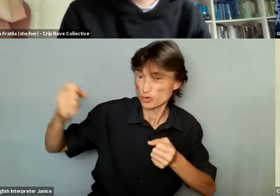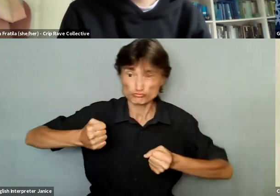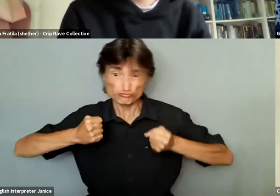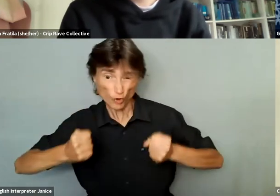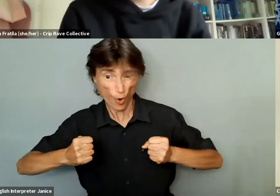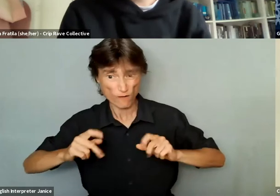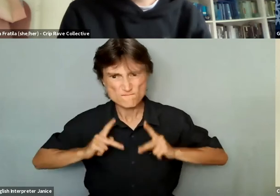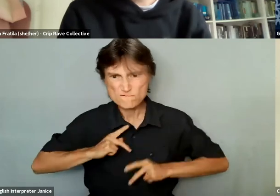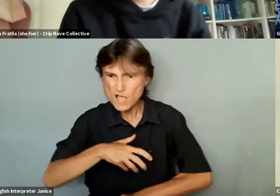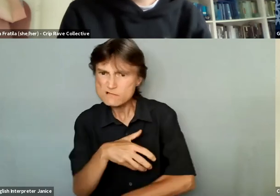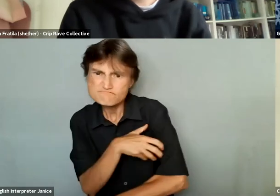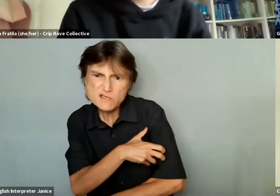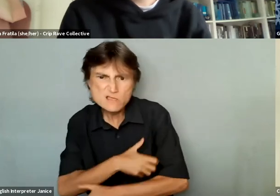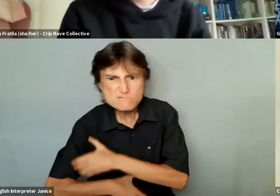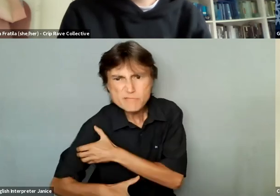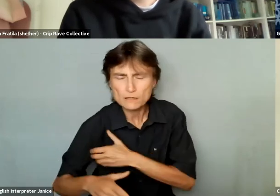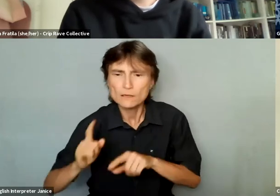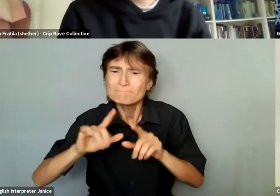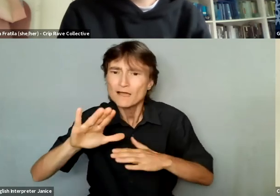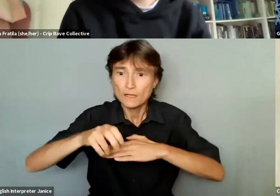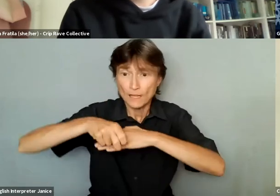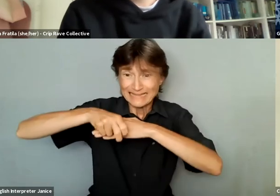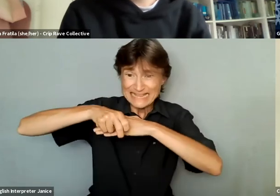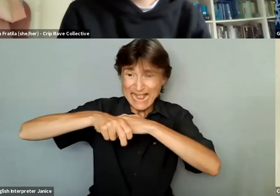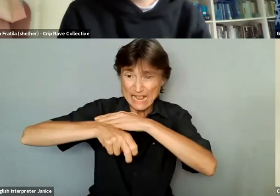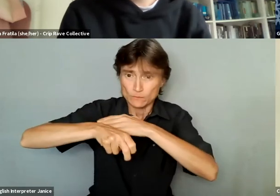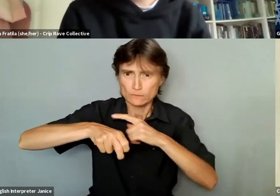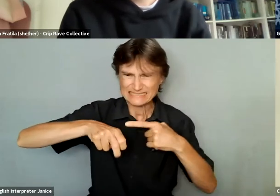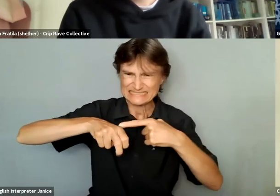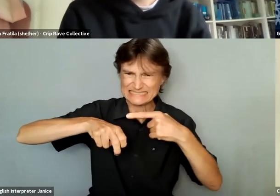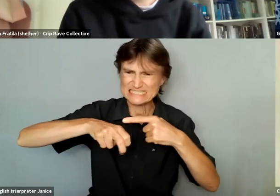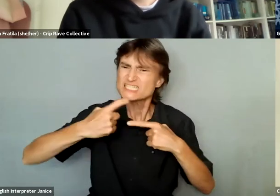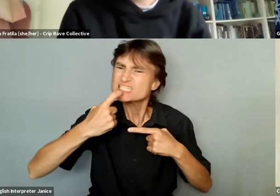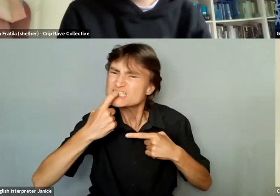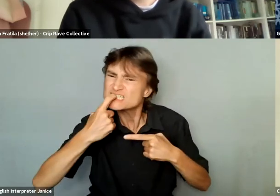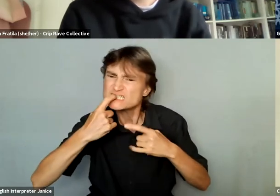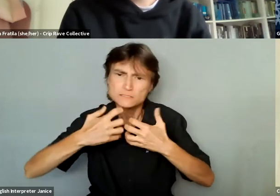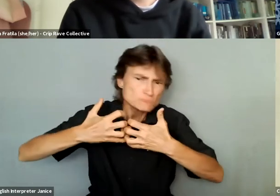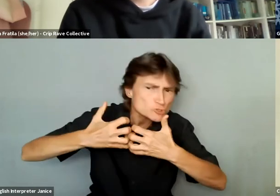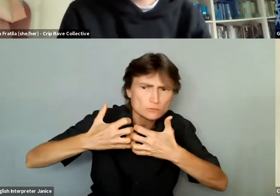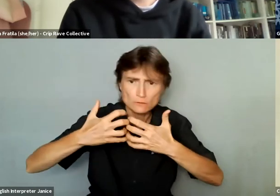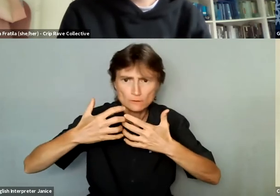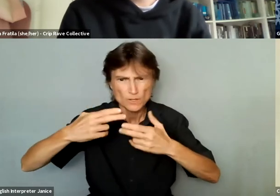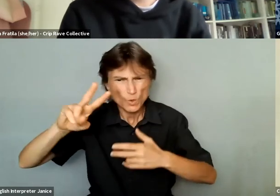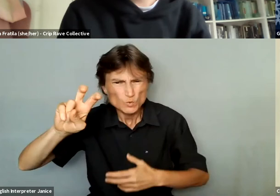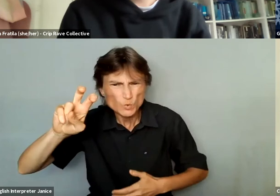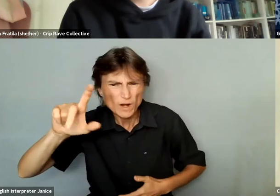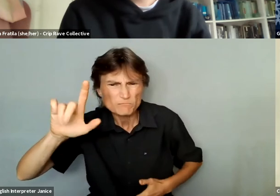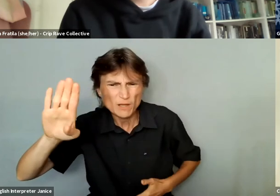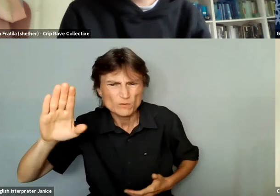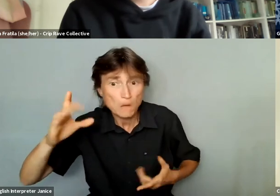physically, because it's more than 200 pounds of weight that's pushing me, and then in addition to my